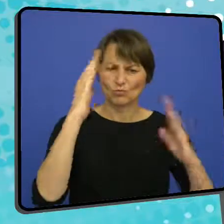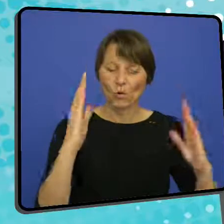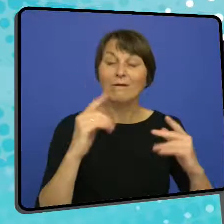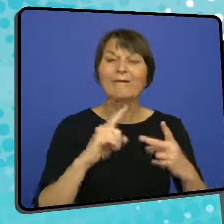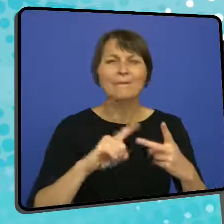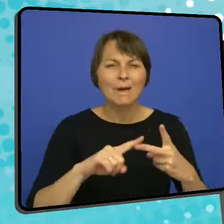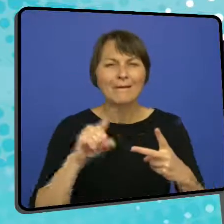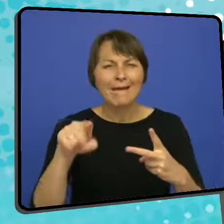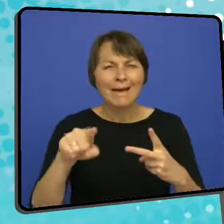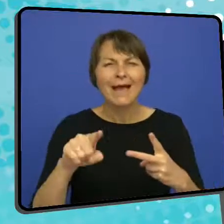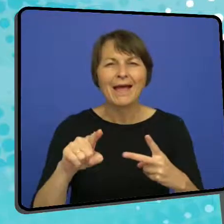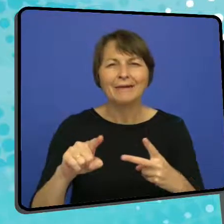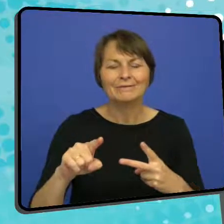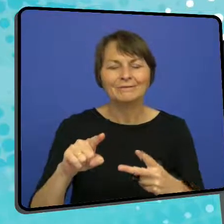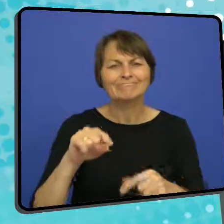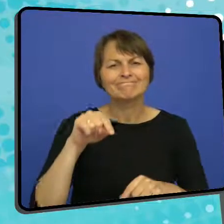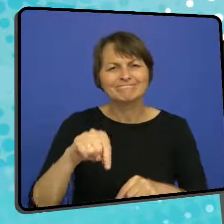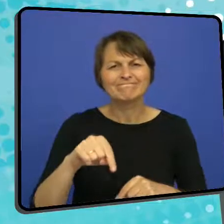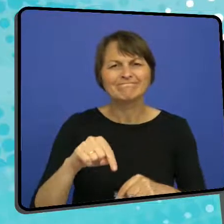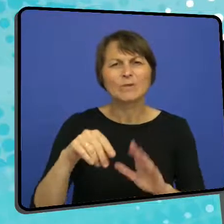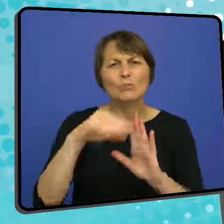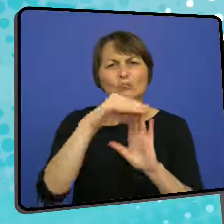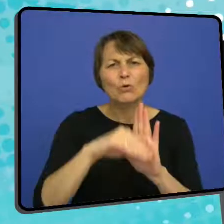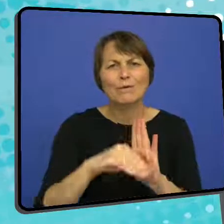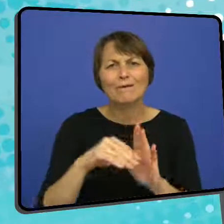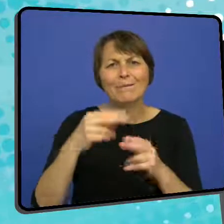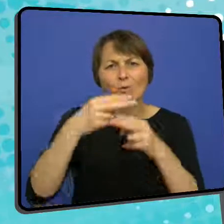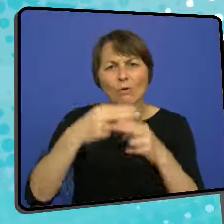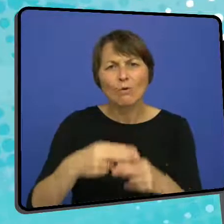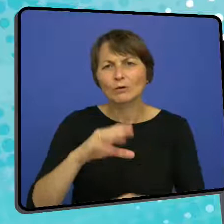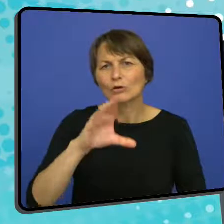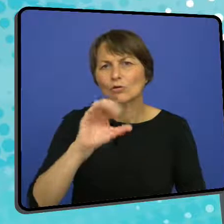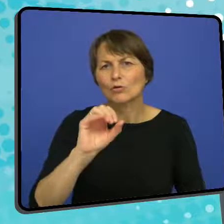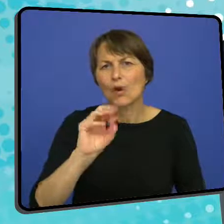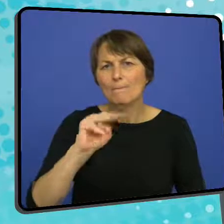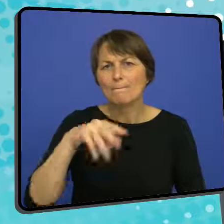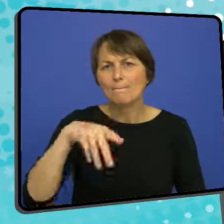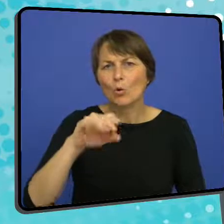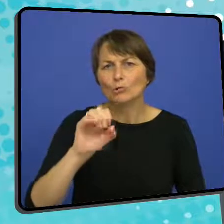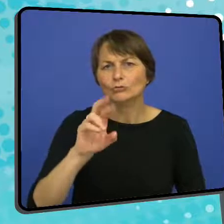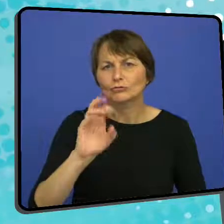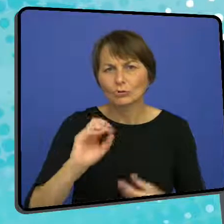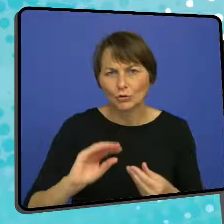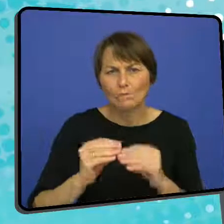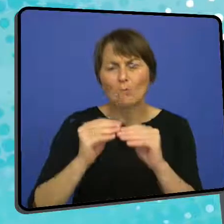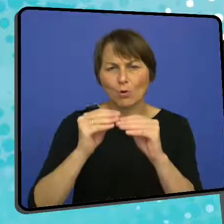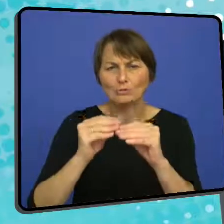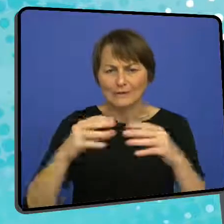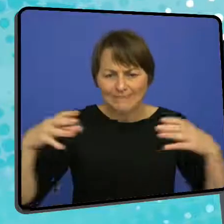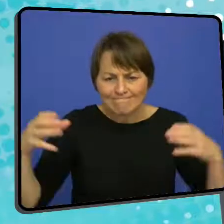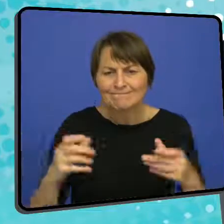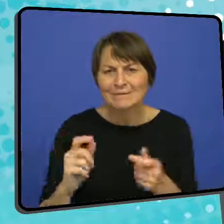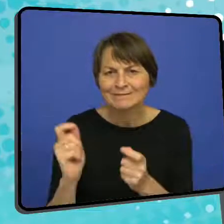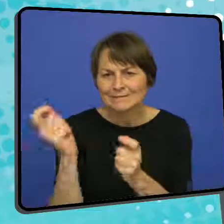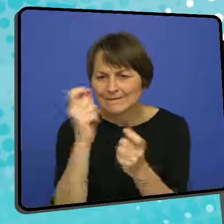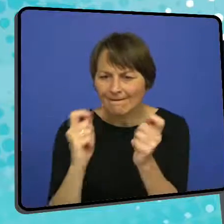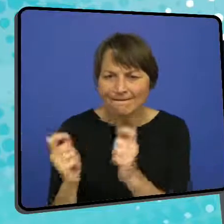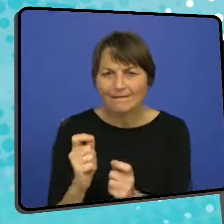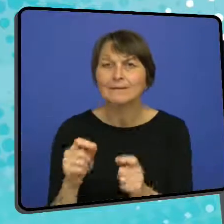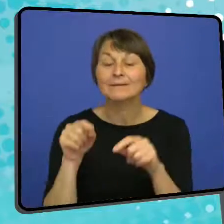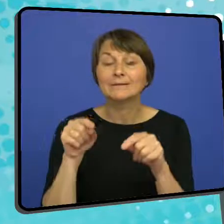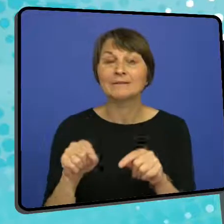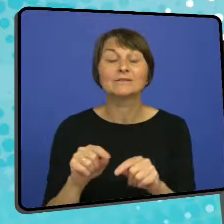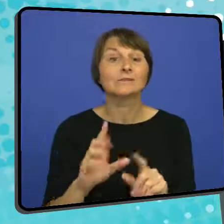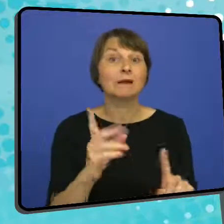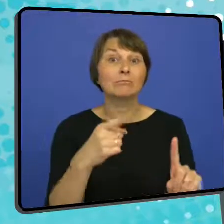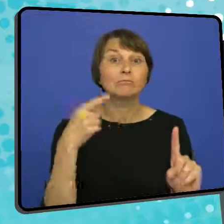Composer. And I think our main goal and asset is that we really